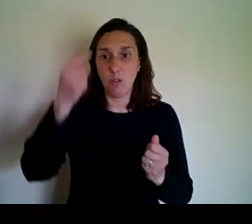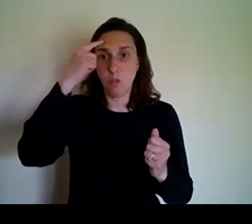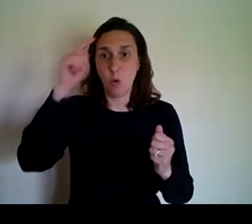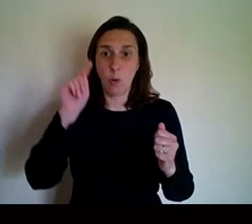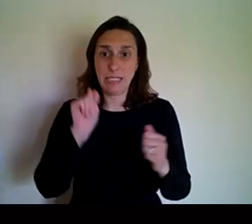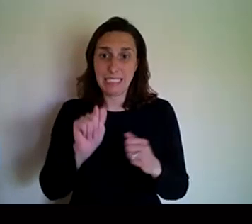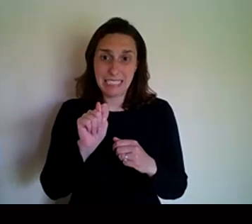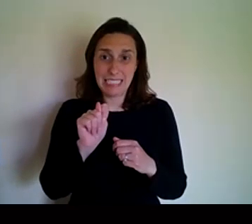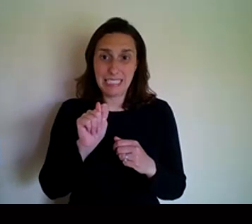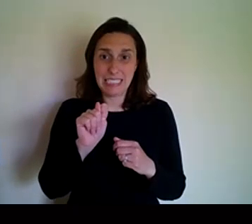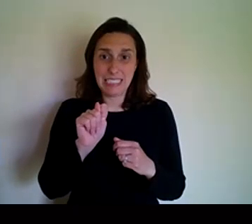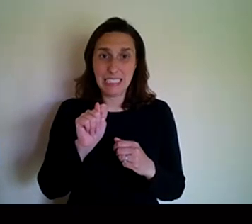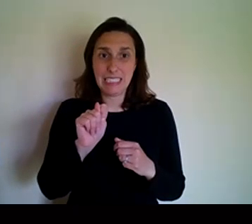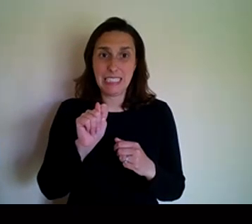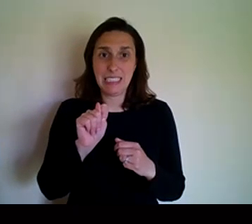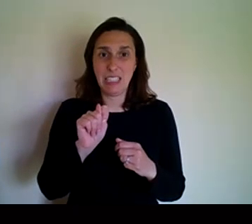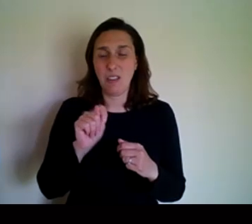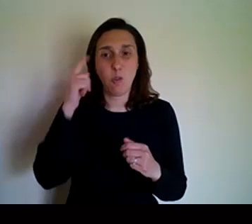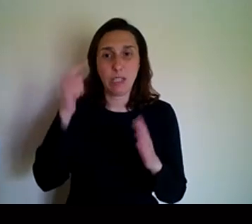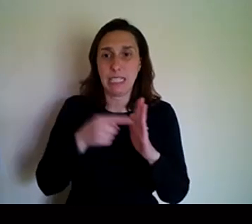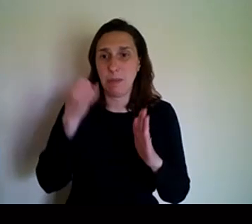if I get an answer of 9 for t,